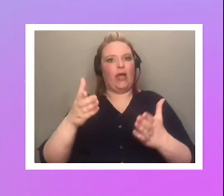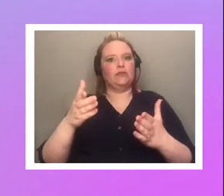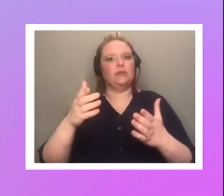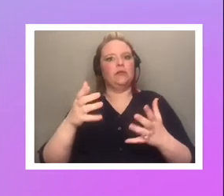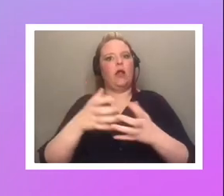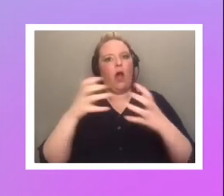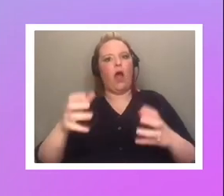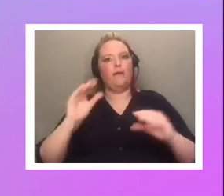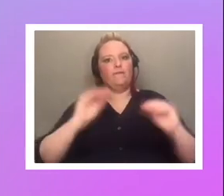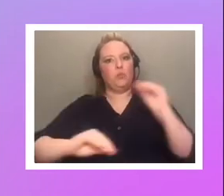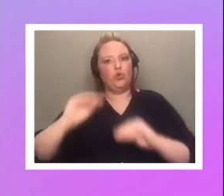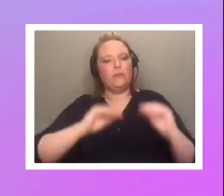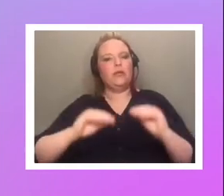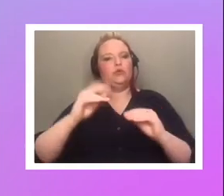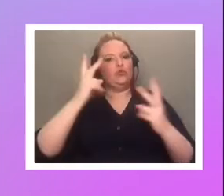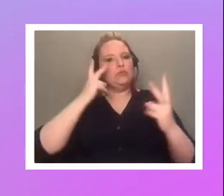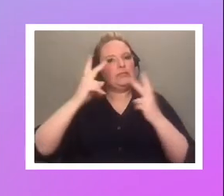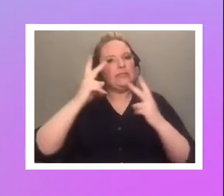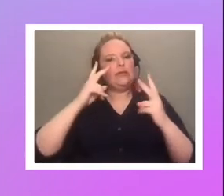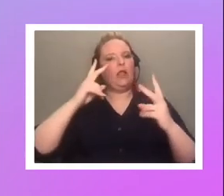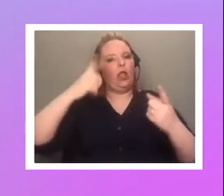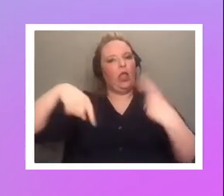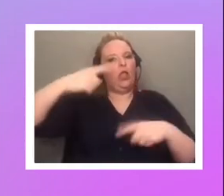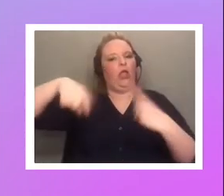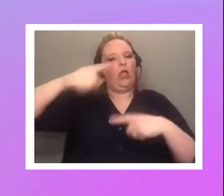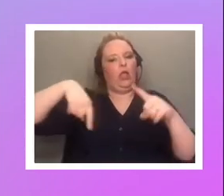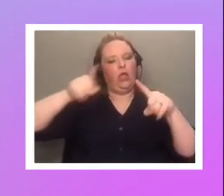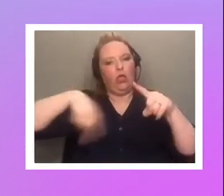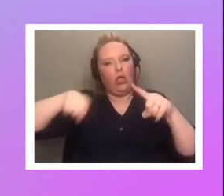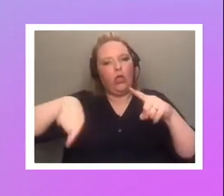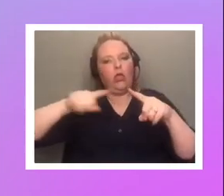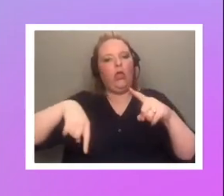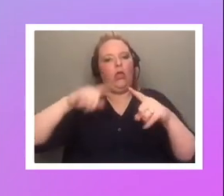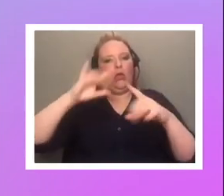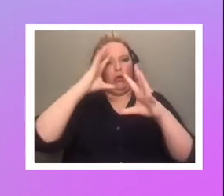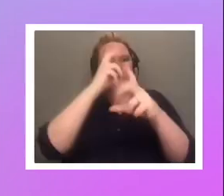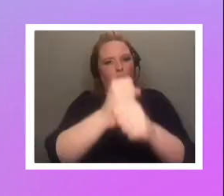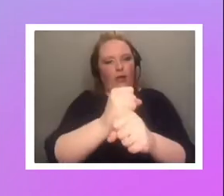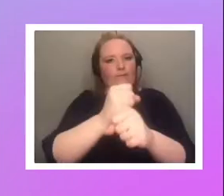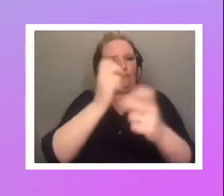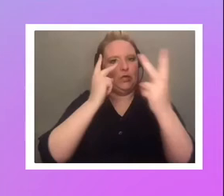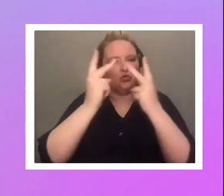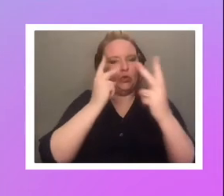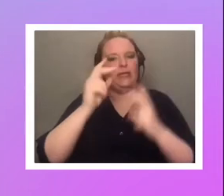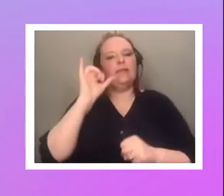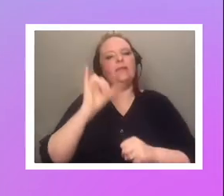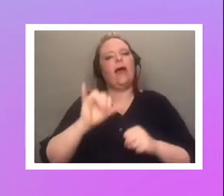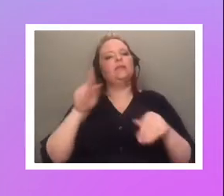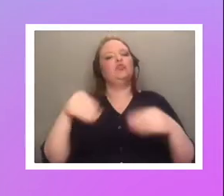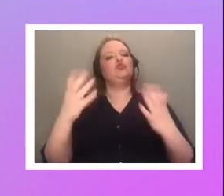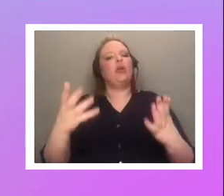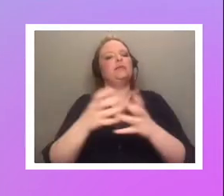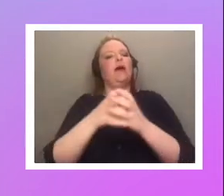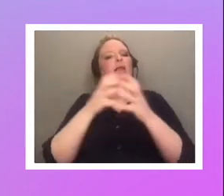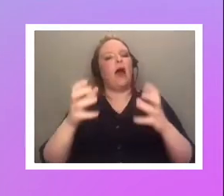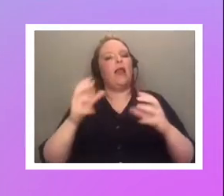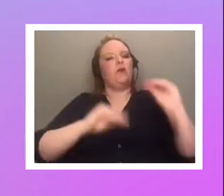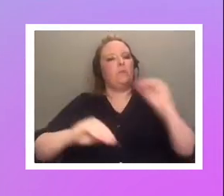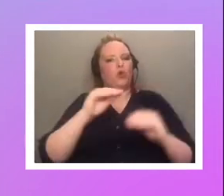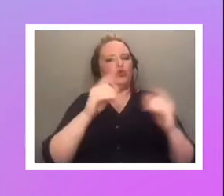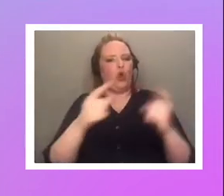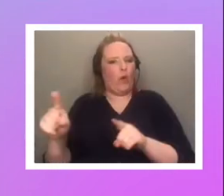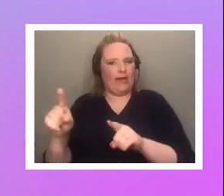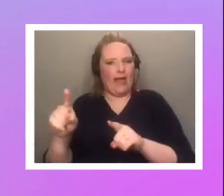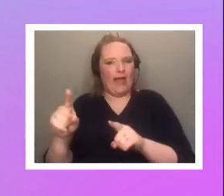amount of movement, right? Like you're seeing that and it's spinning and drawing you in visually, and that's suggesting that a lot of motion is going